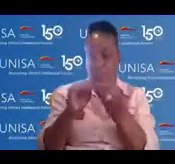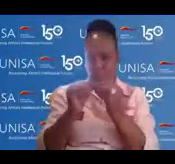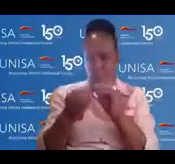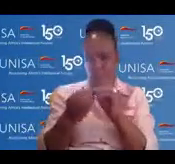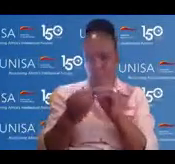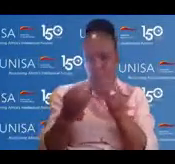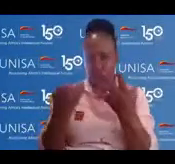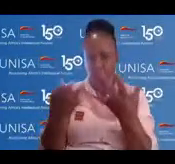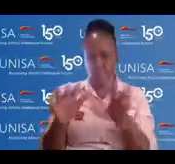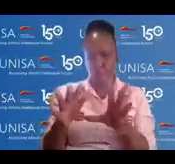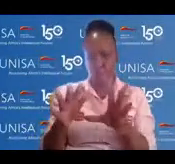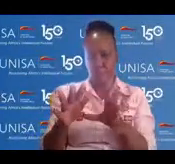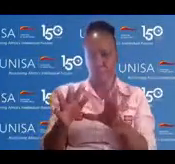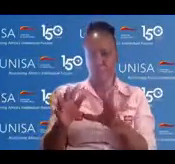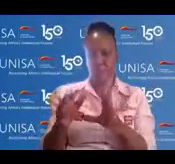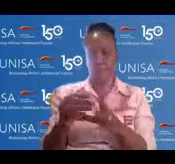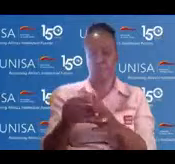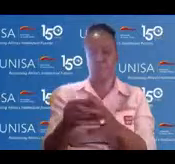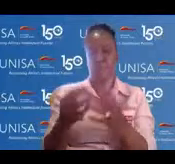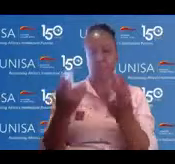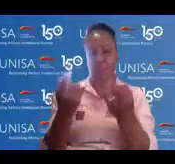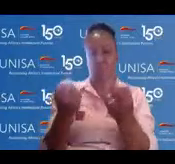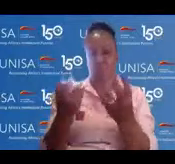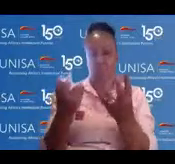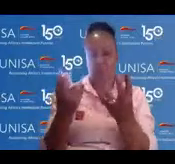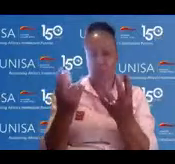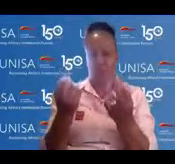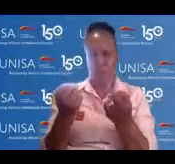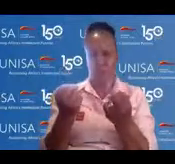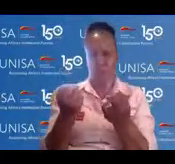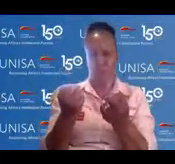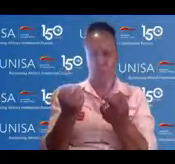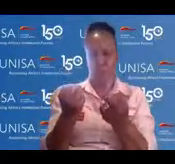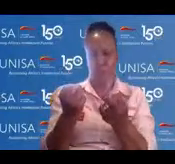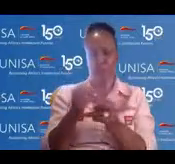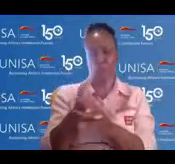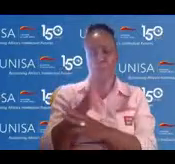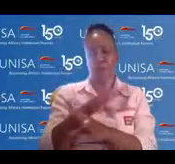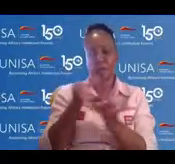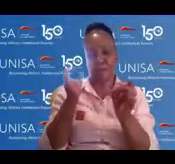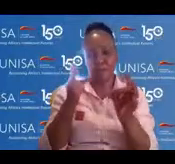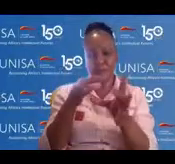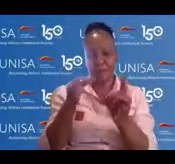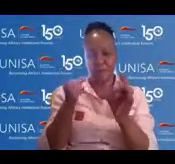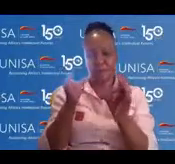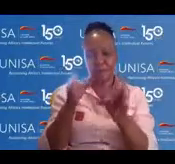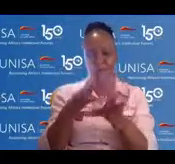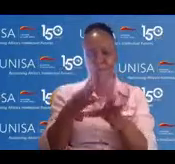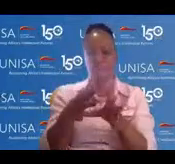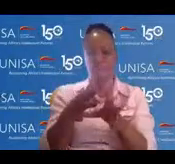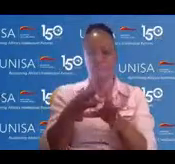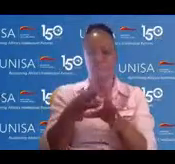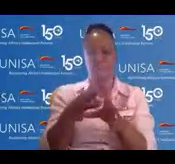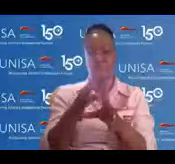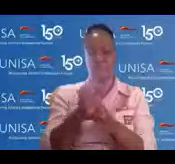new false information. They haven't tweaked their experiments results. They've actually